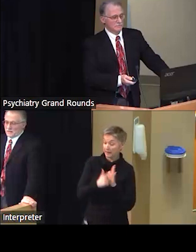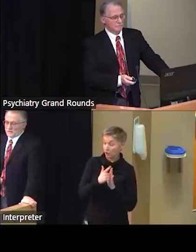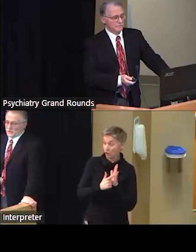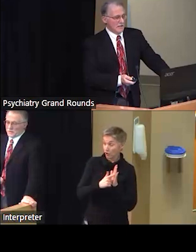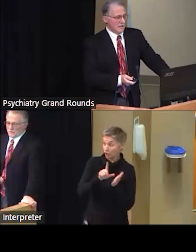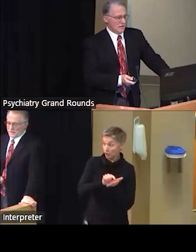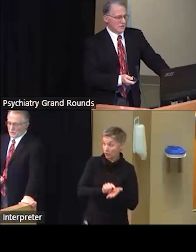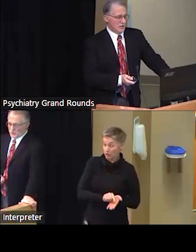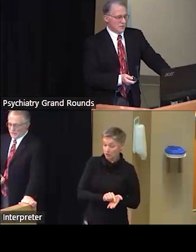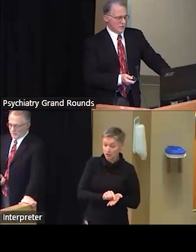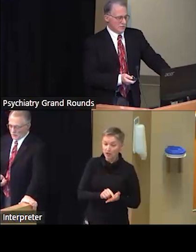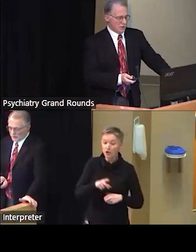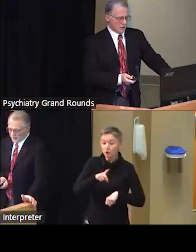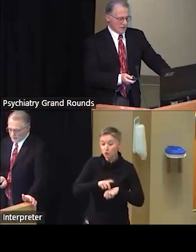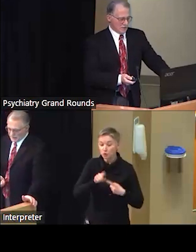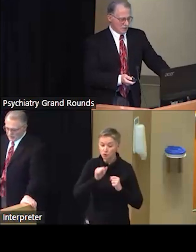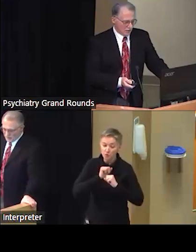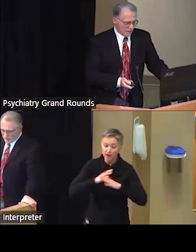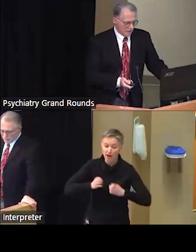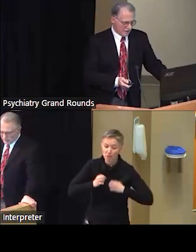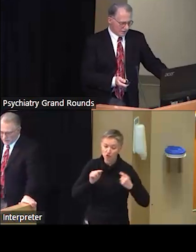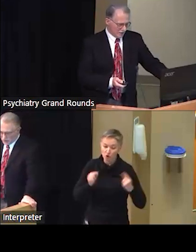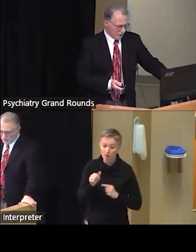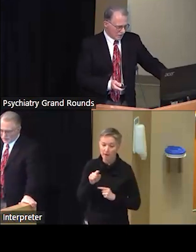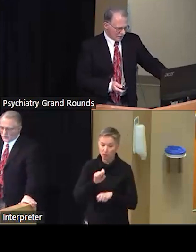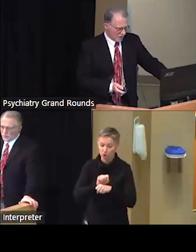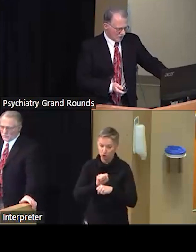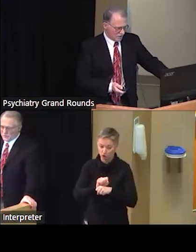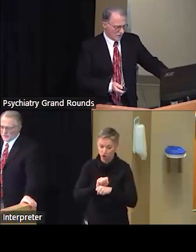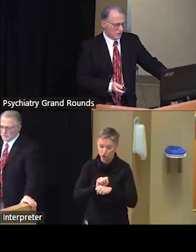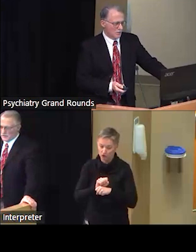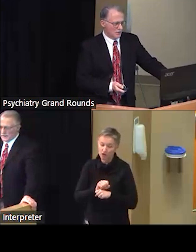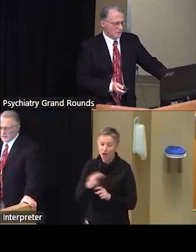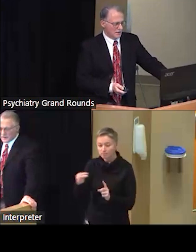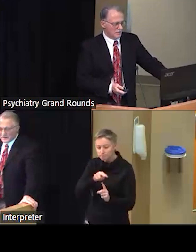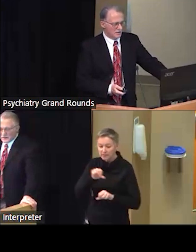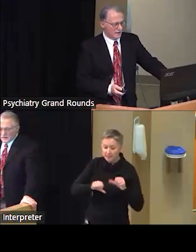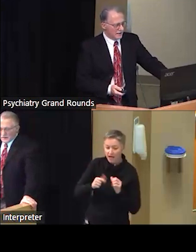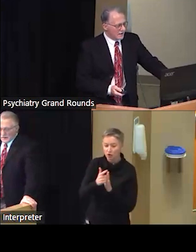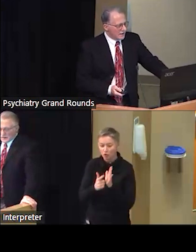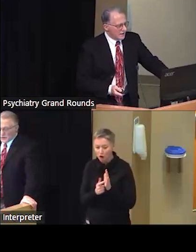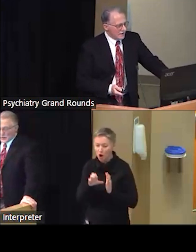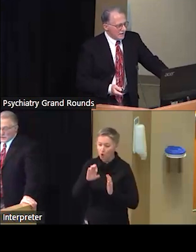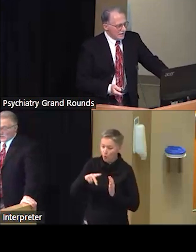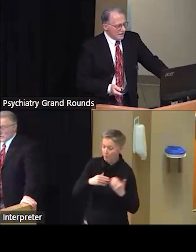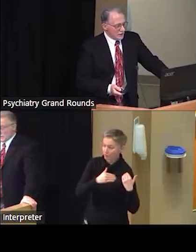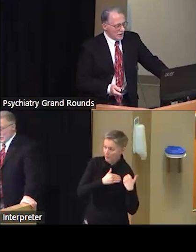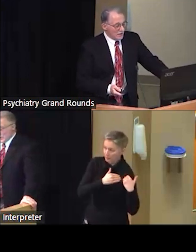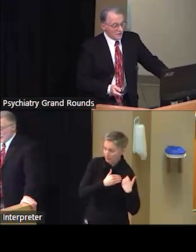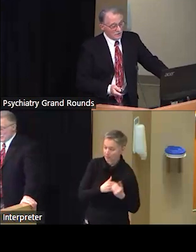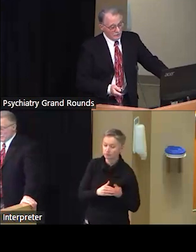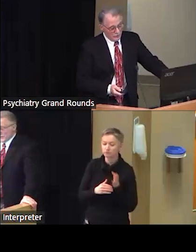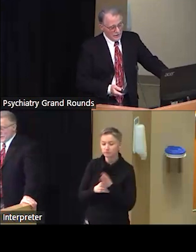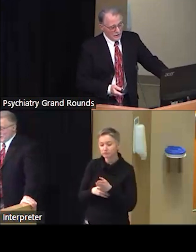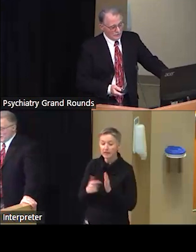literature. Duty to prevent emotional harm at work, science and law implications, corporate responsibility, legal